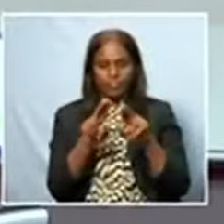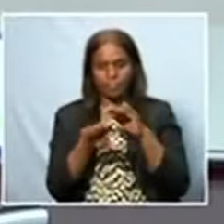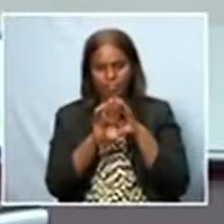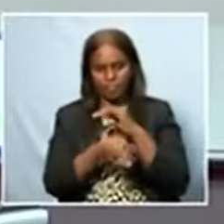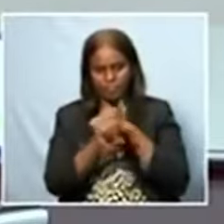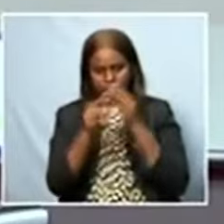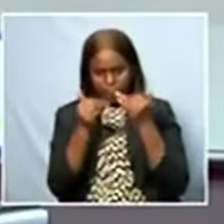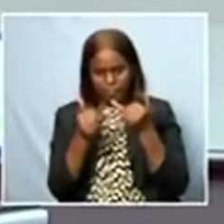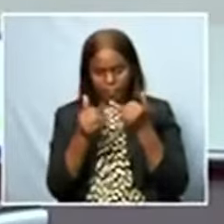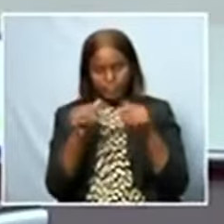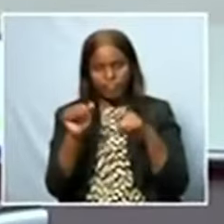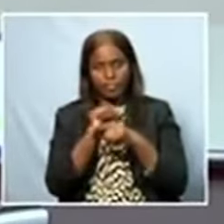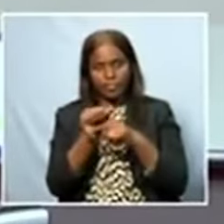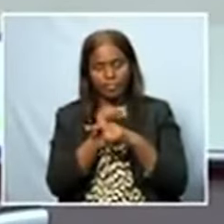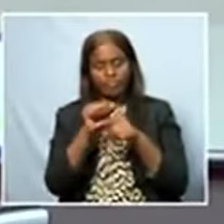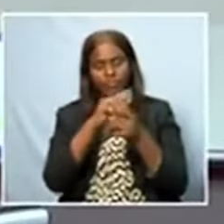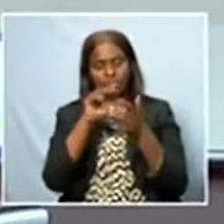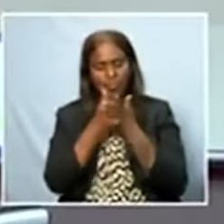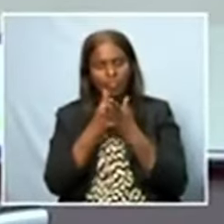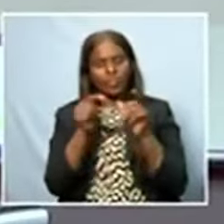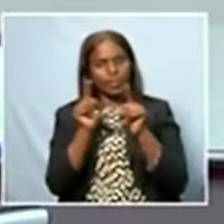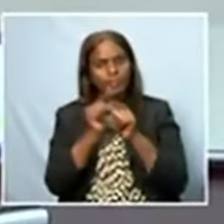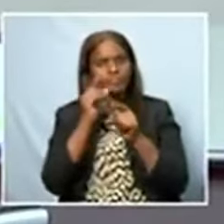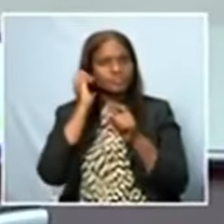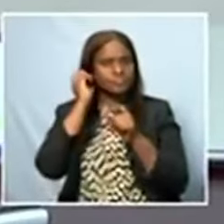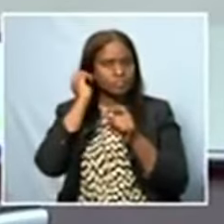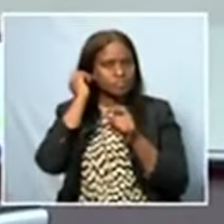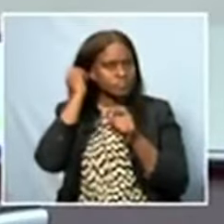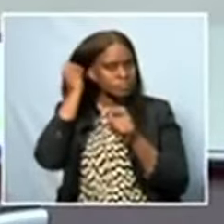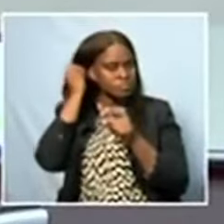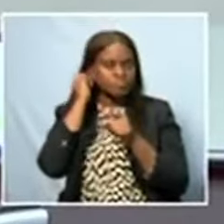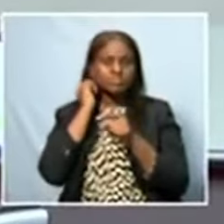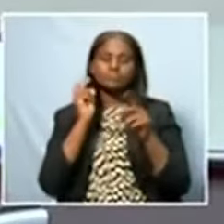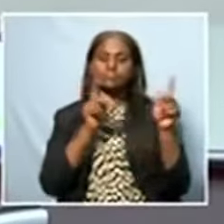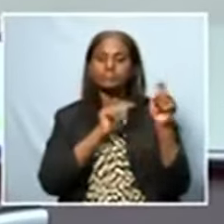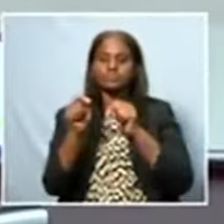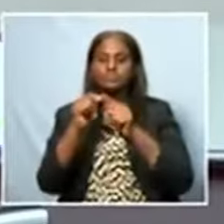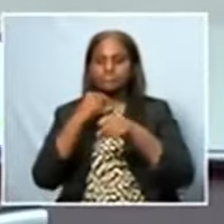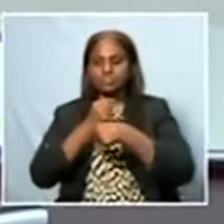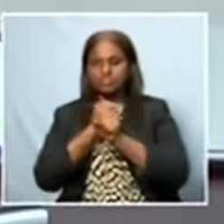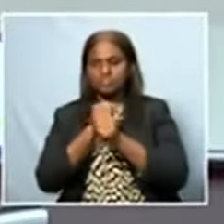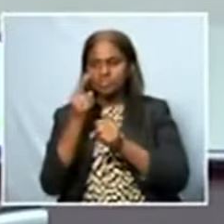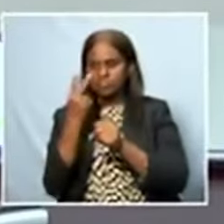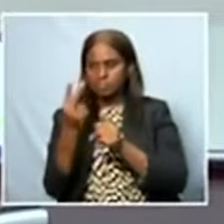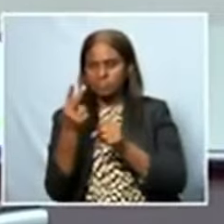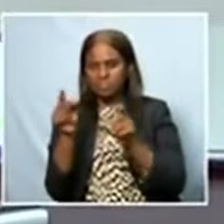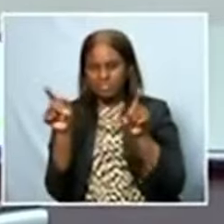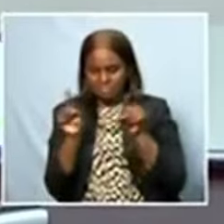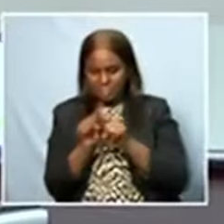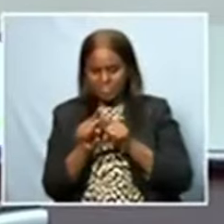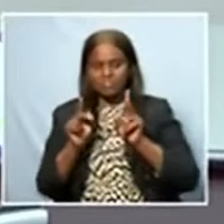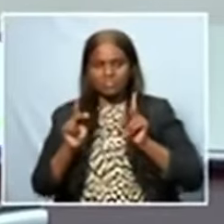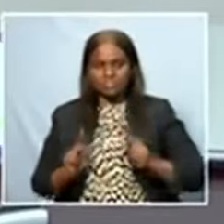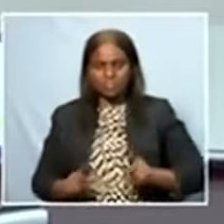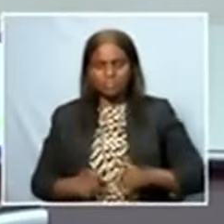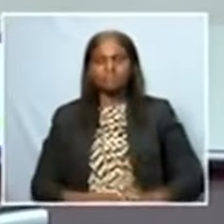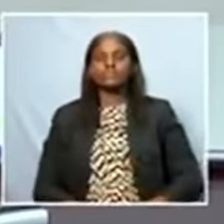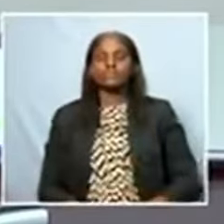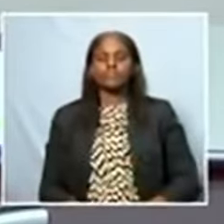the current practice, the levy is applied to transfers made between two accounts held by the same